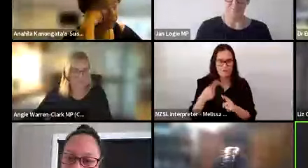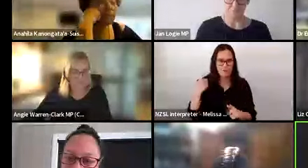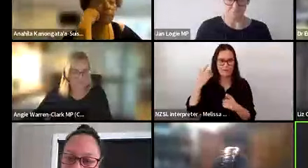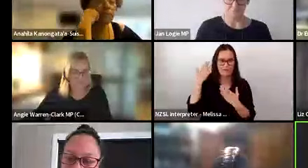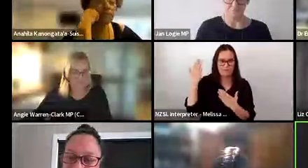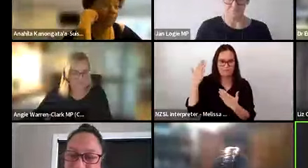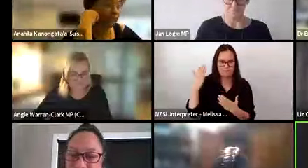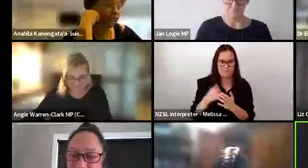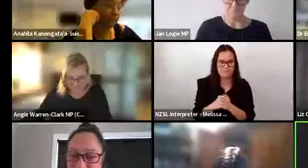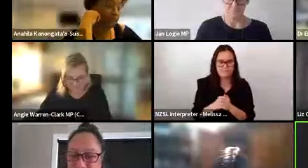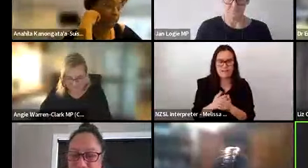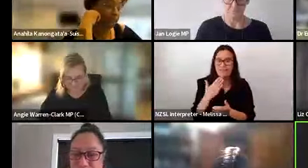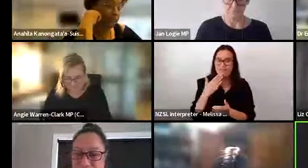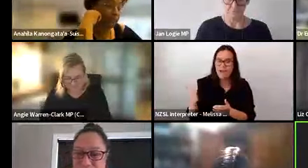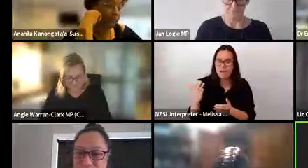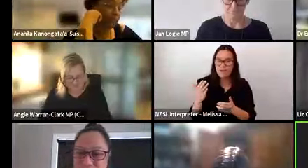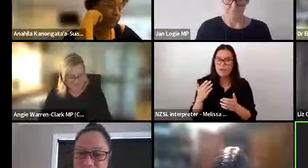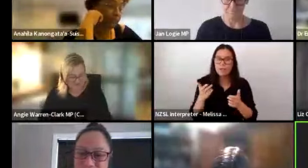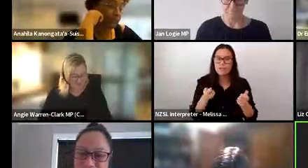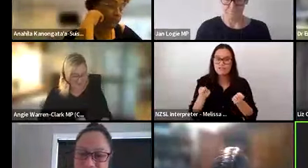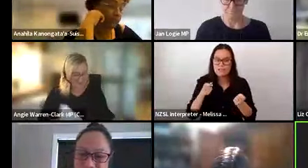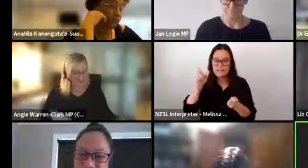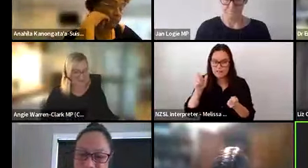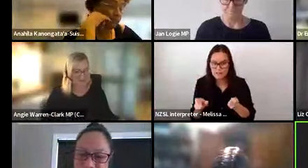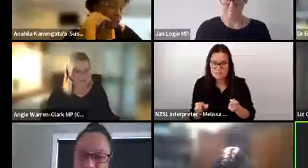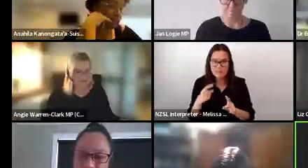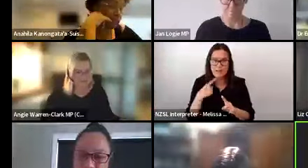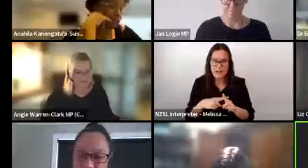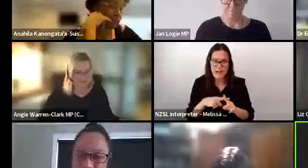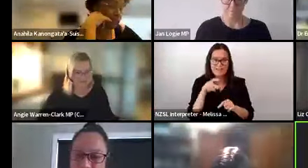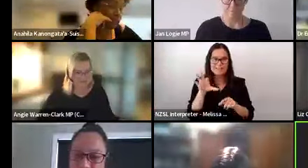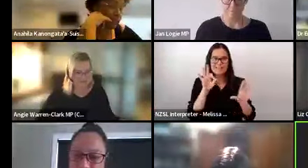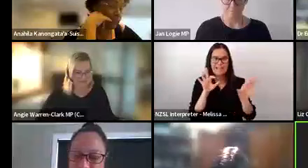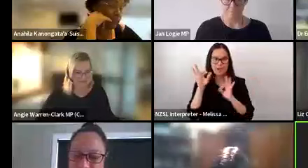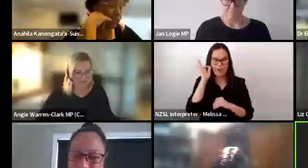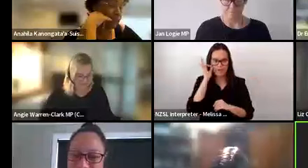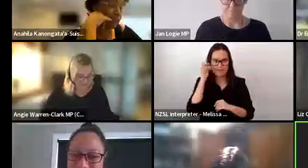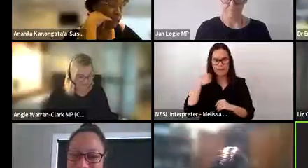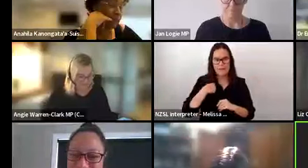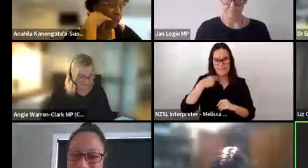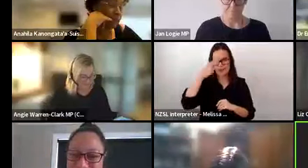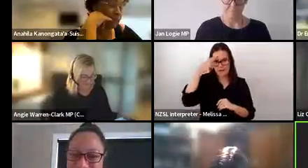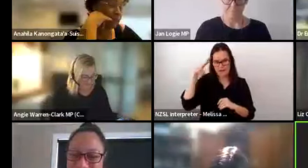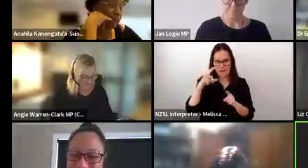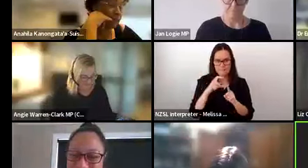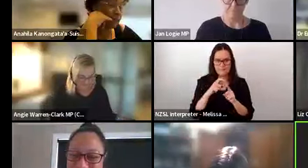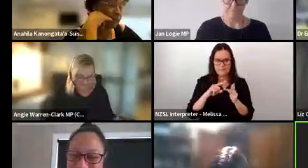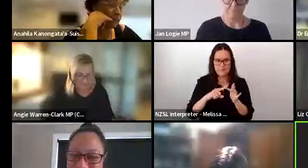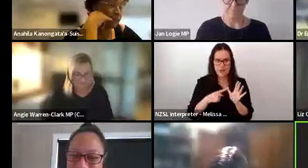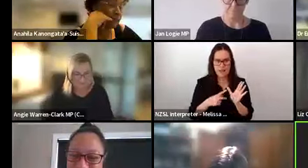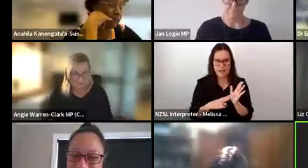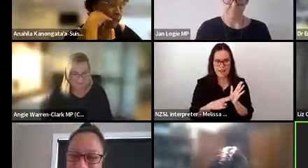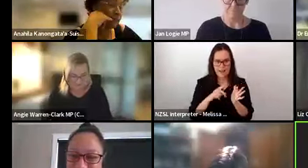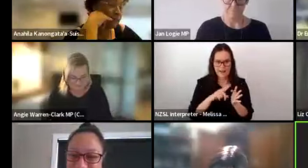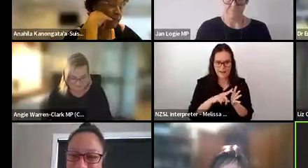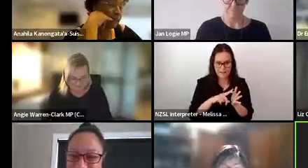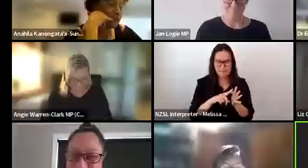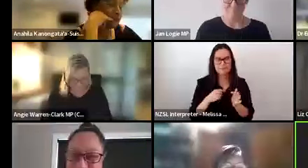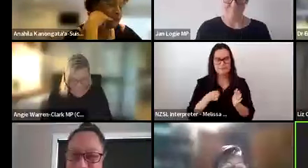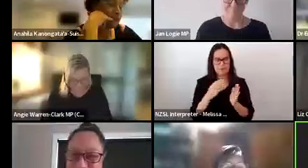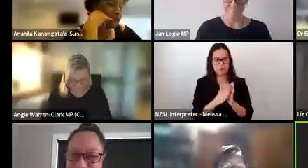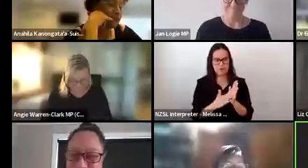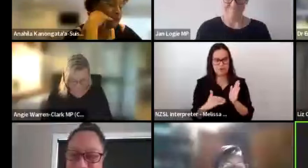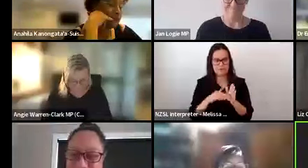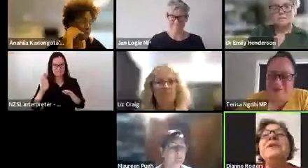Thank you very much, Angie, and to the Select Committee for this opportunity. My name's Dianne Rogers, and I'm a New Zealand citizen. And